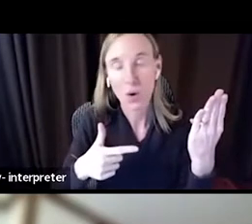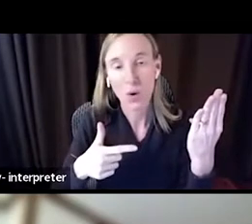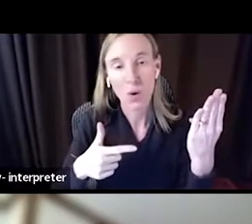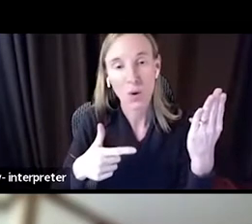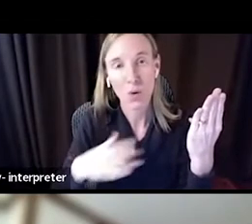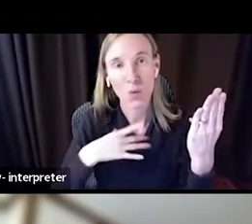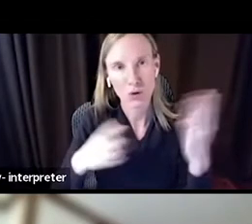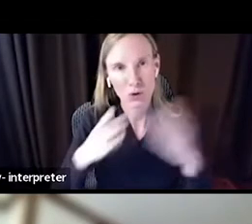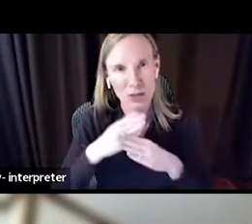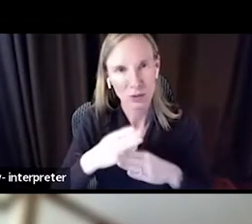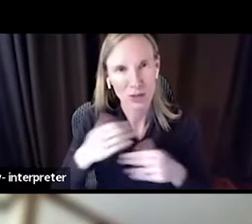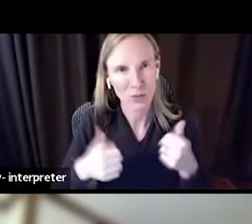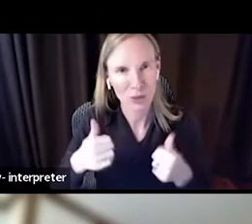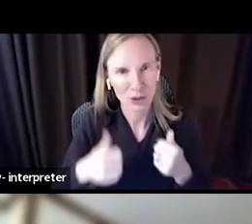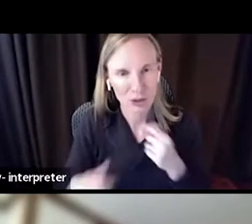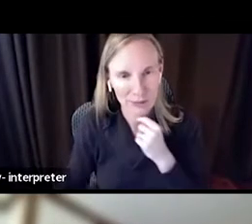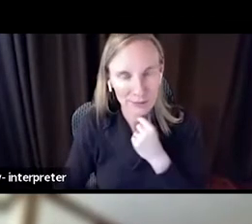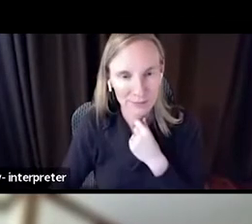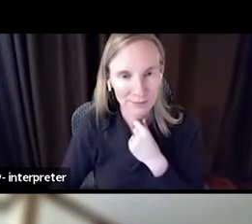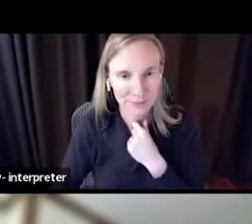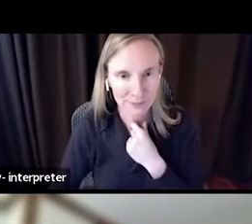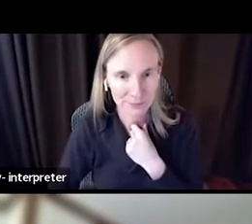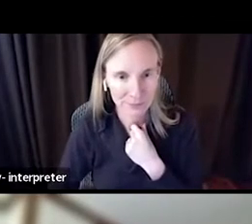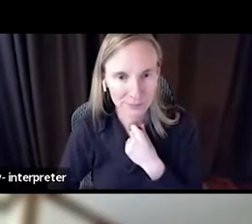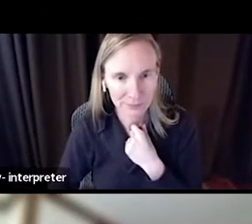or would you like to share them?